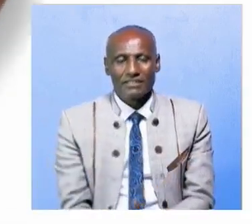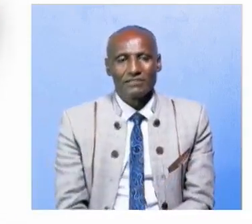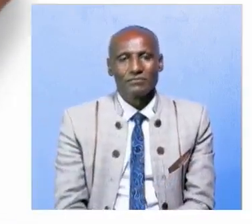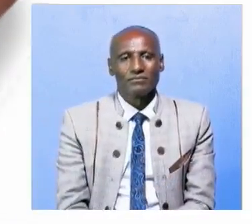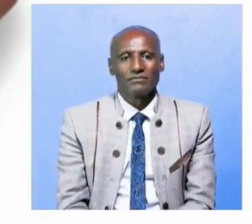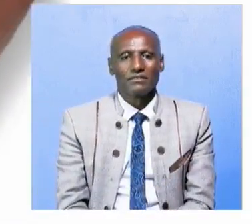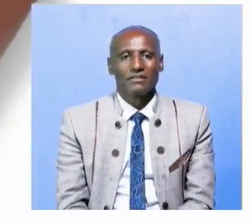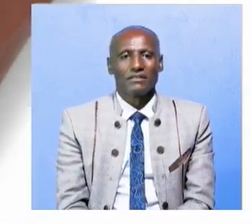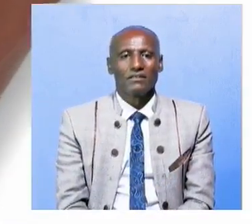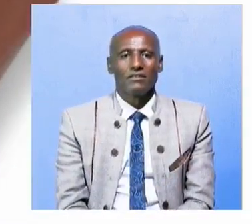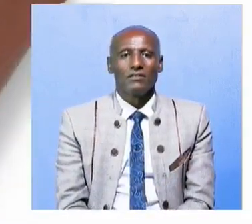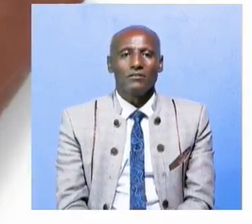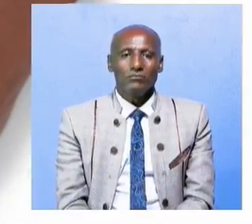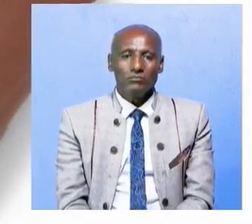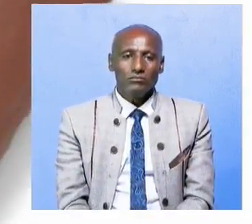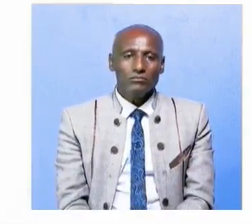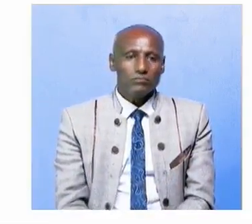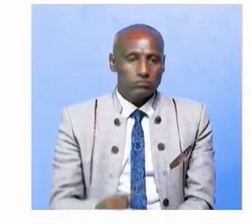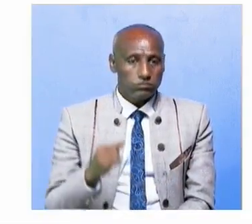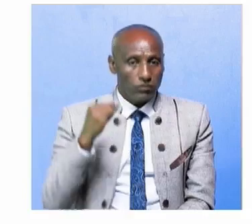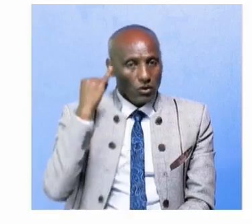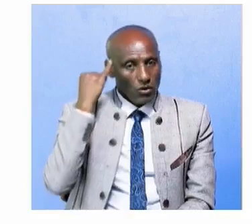expressing opinion.